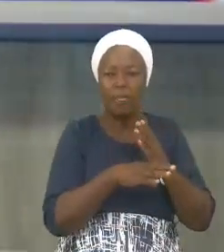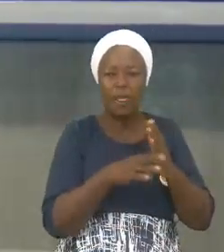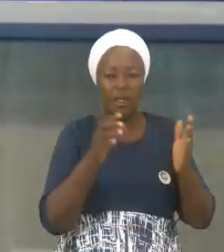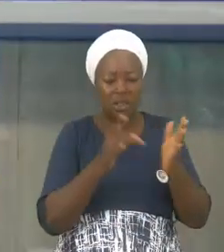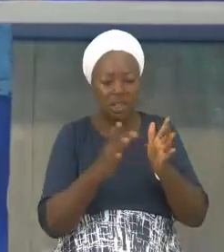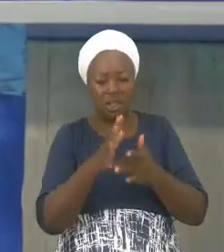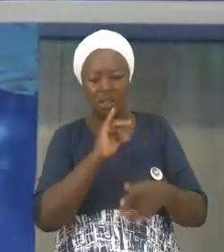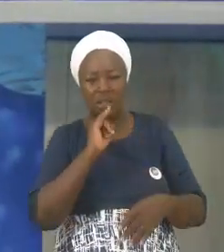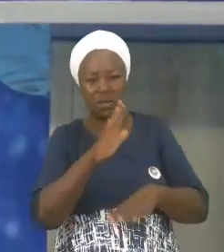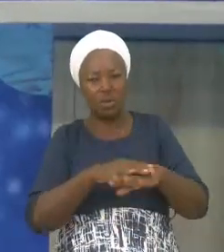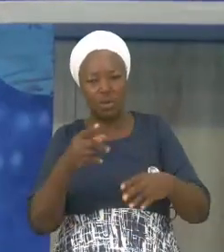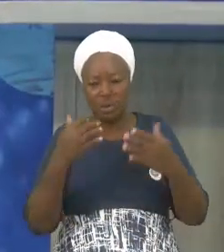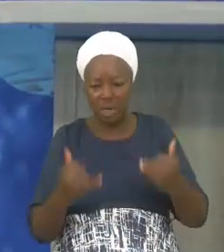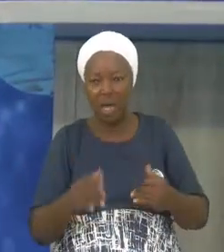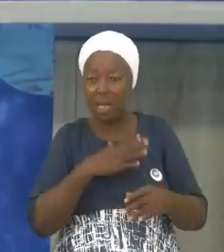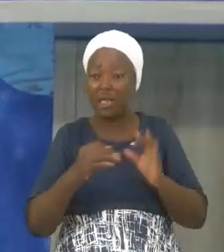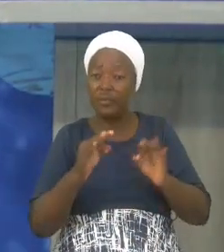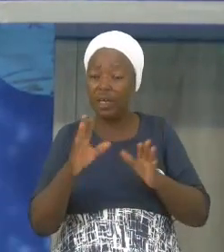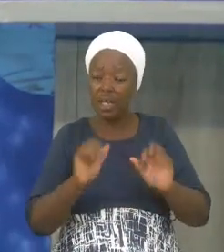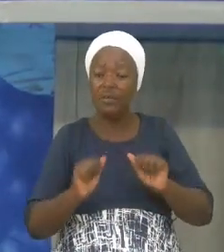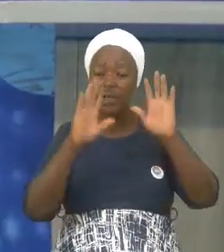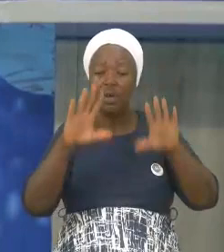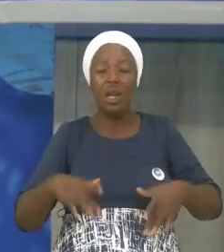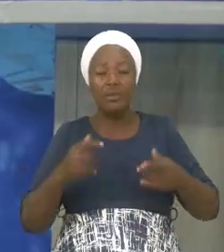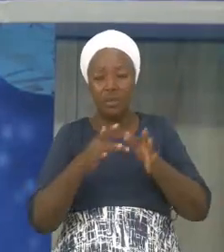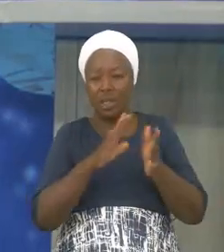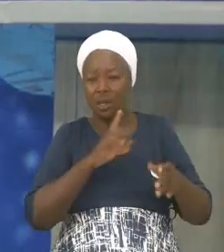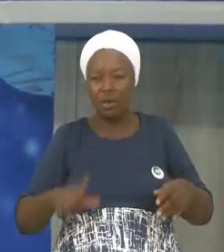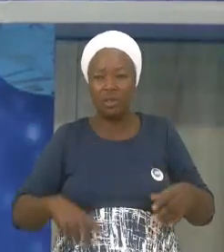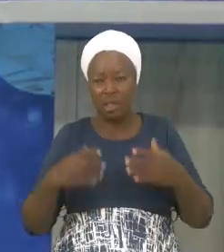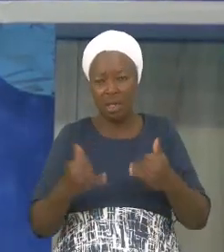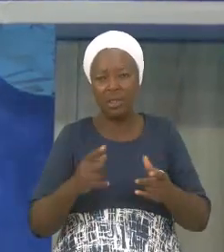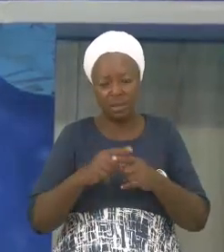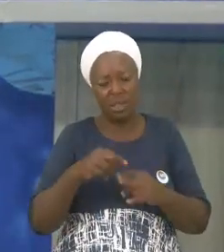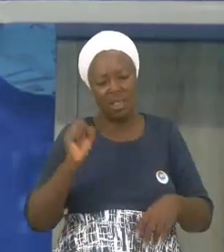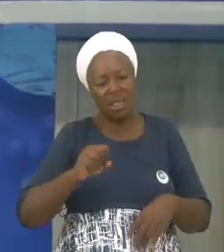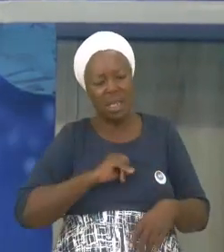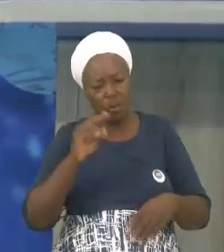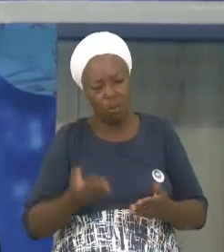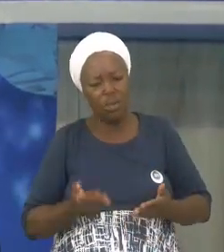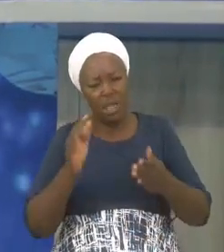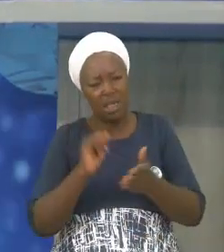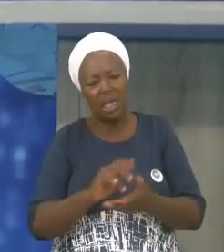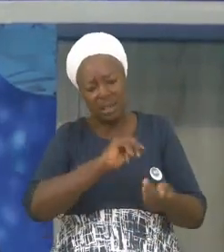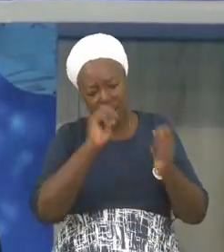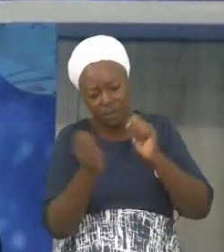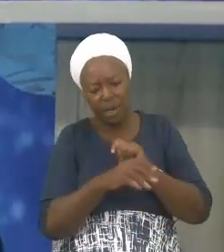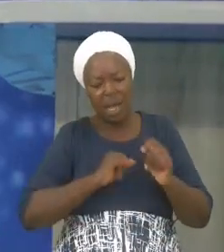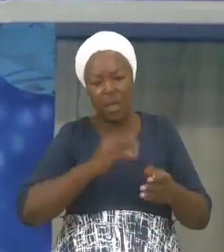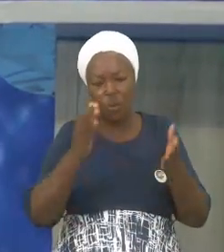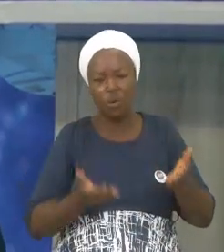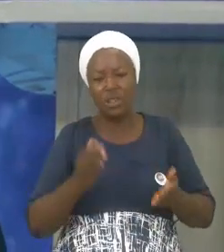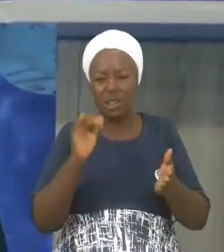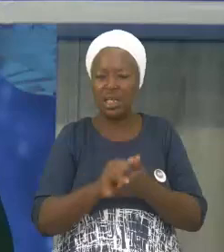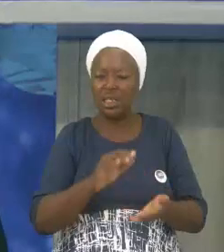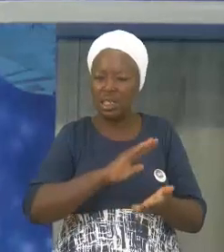if you're giving your life to the Lord, and you're saying, yes, I want that transformation, I want that new life, I